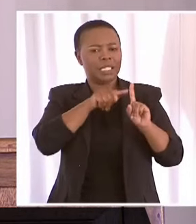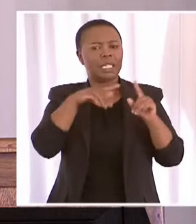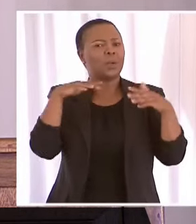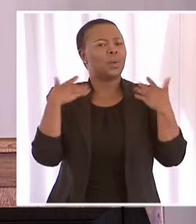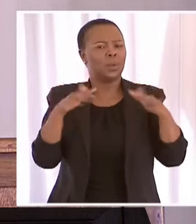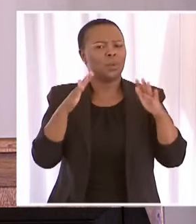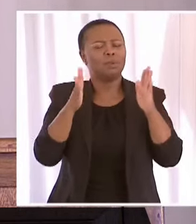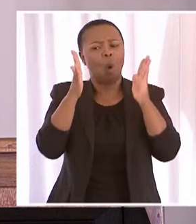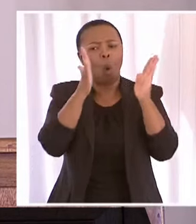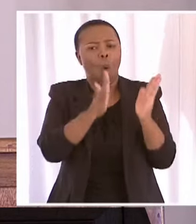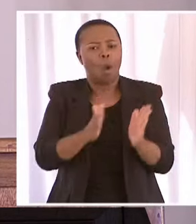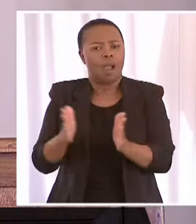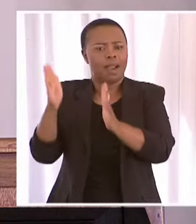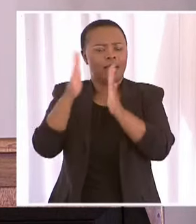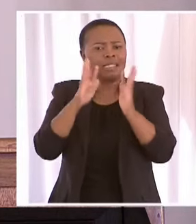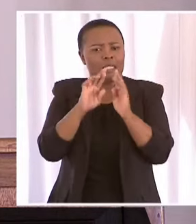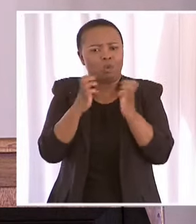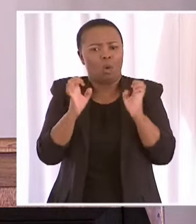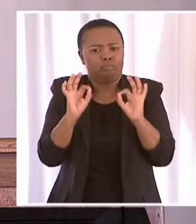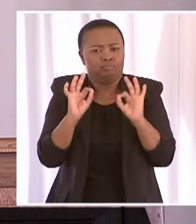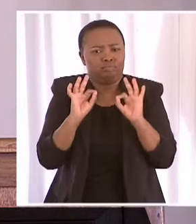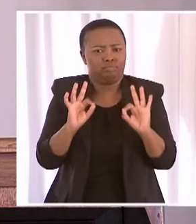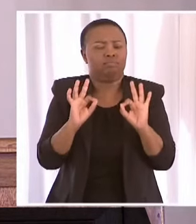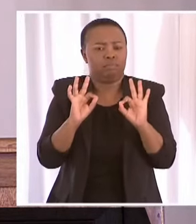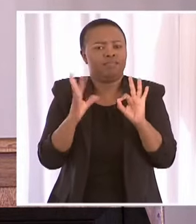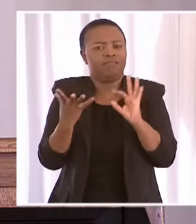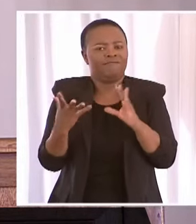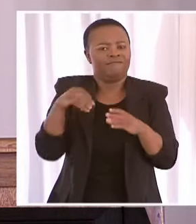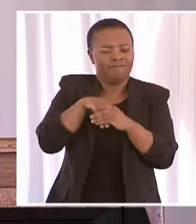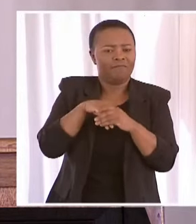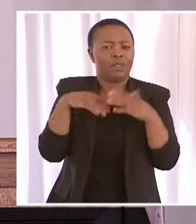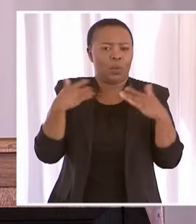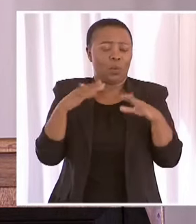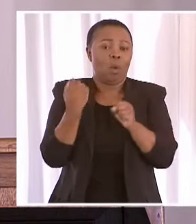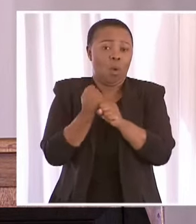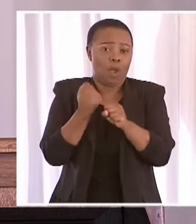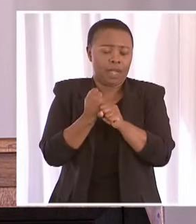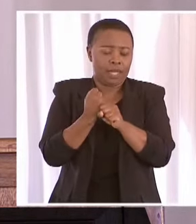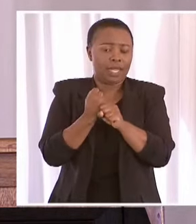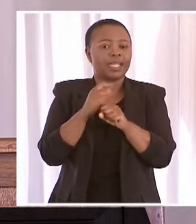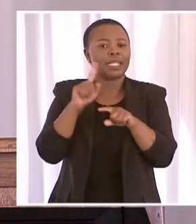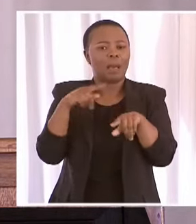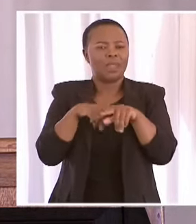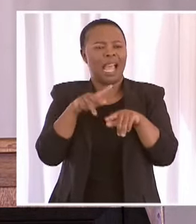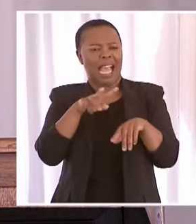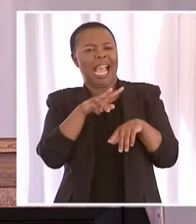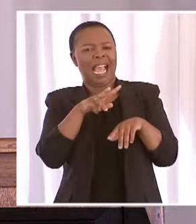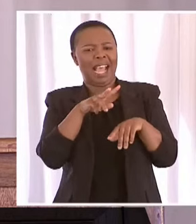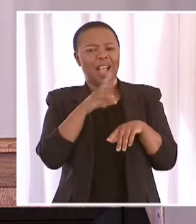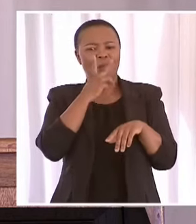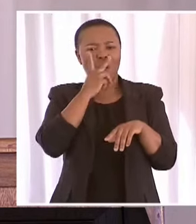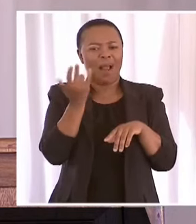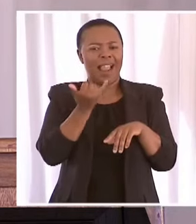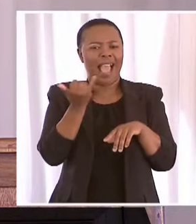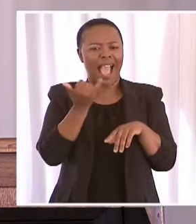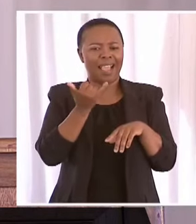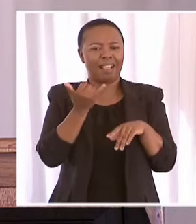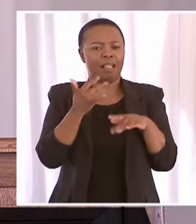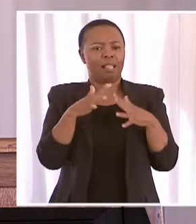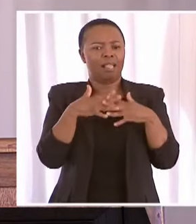and organized, though sometimes he appeared chaotic.